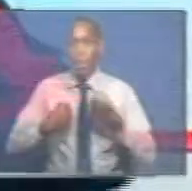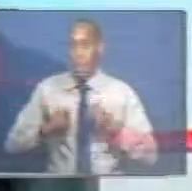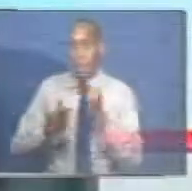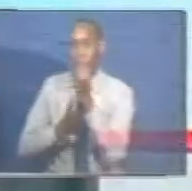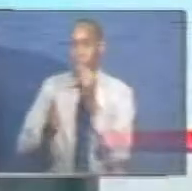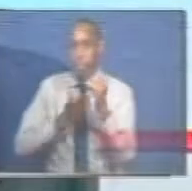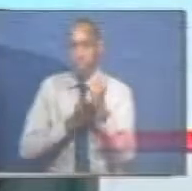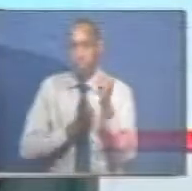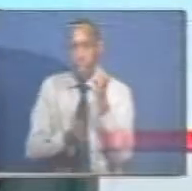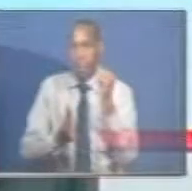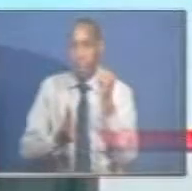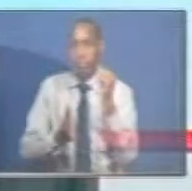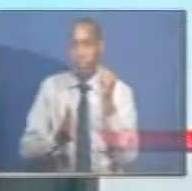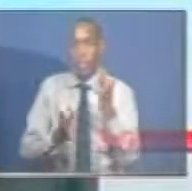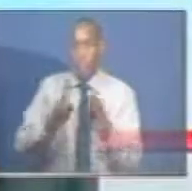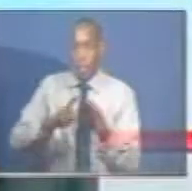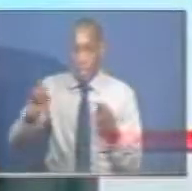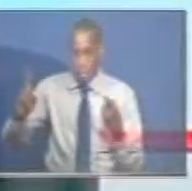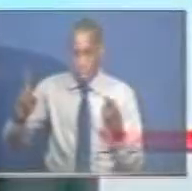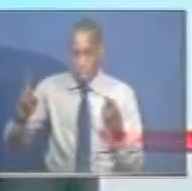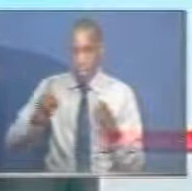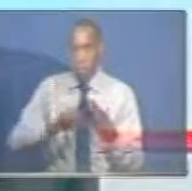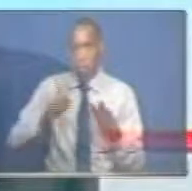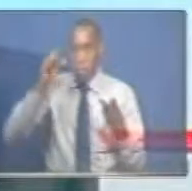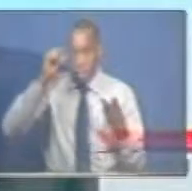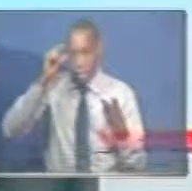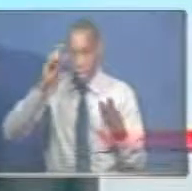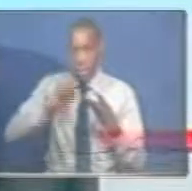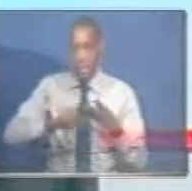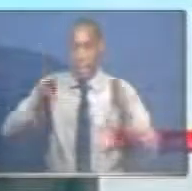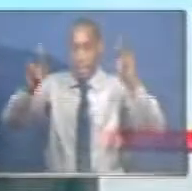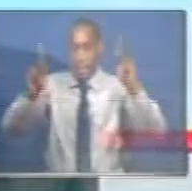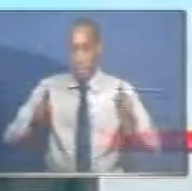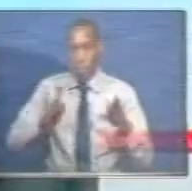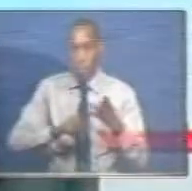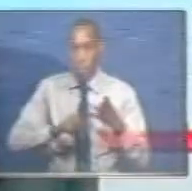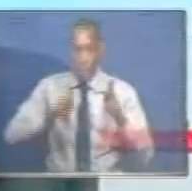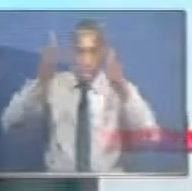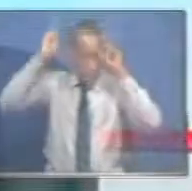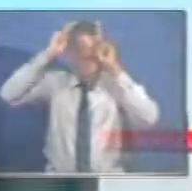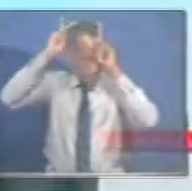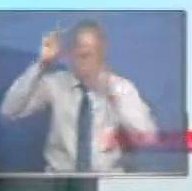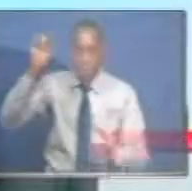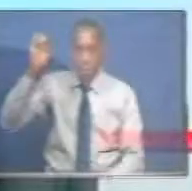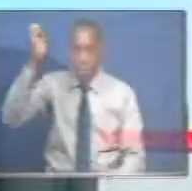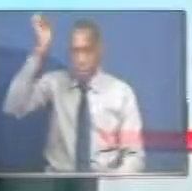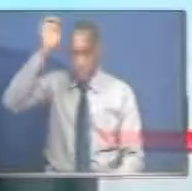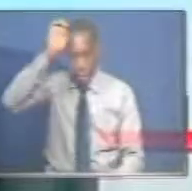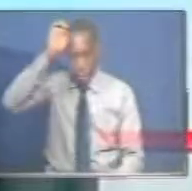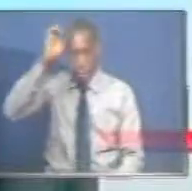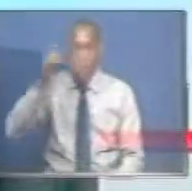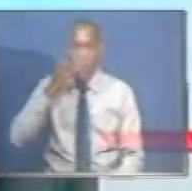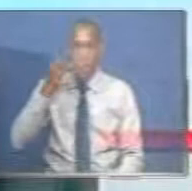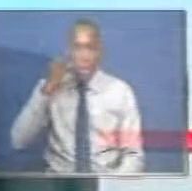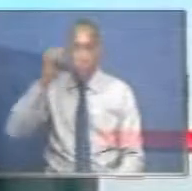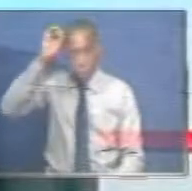We have Arsenal Nairobi, Mombasa, Kisumu, Kakamega, Eldoret, Nakuru,